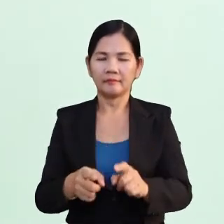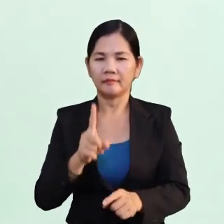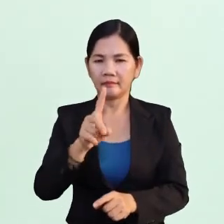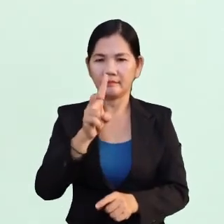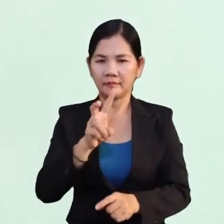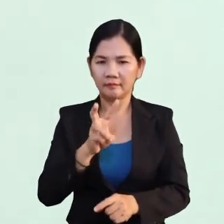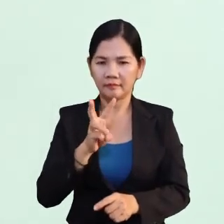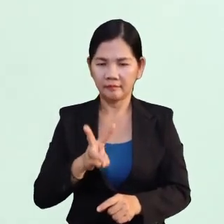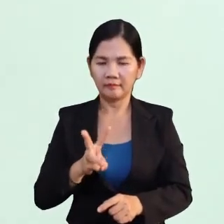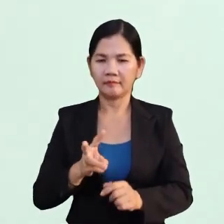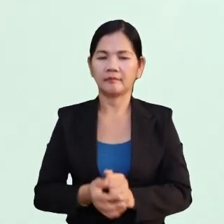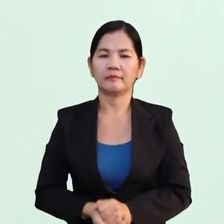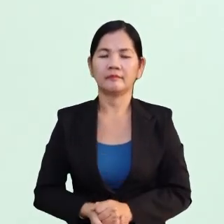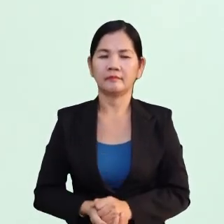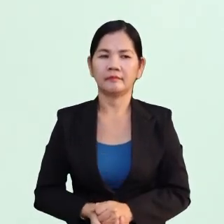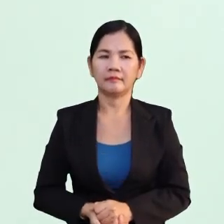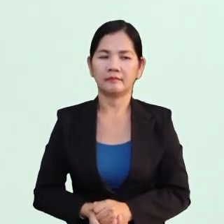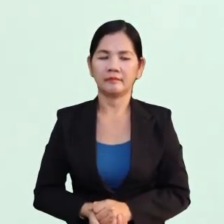1 2 3